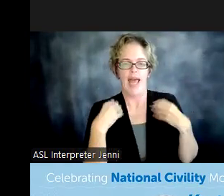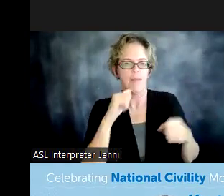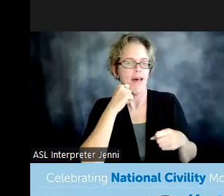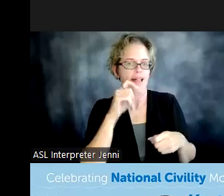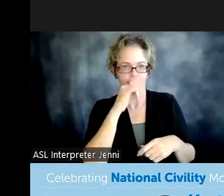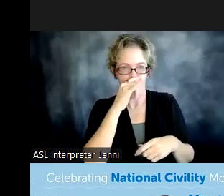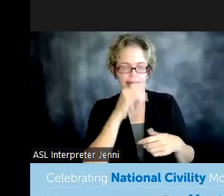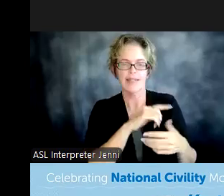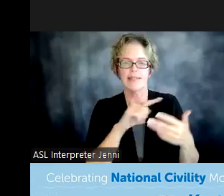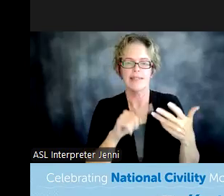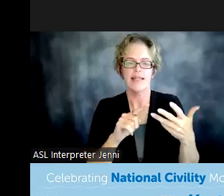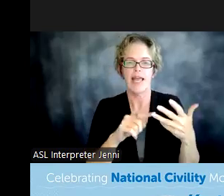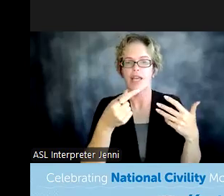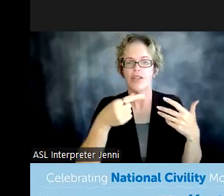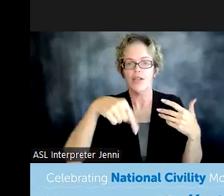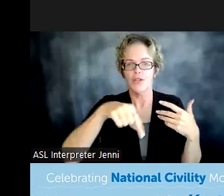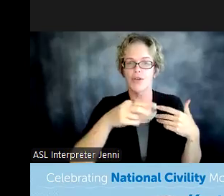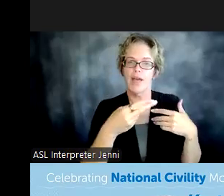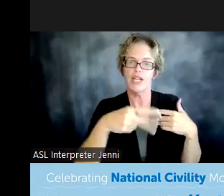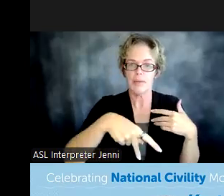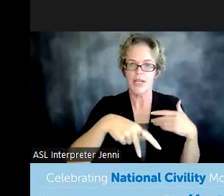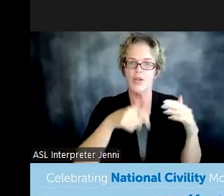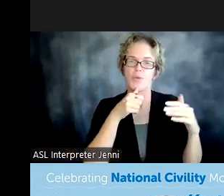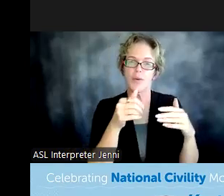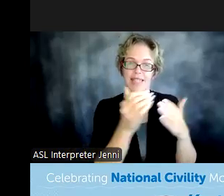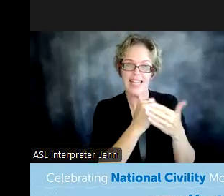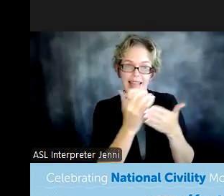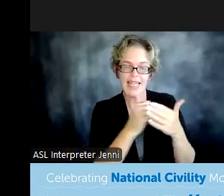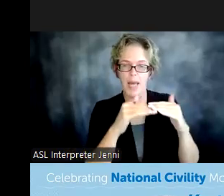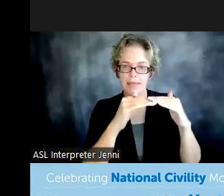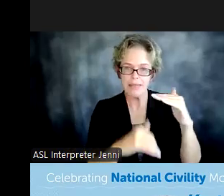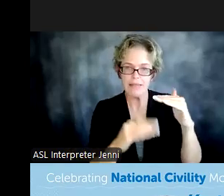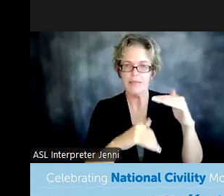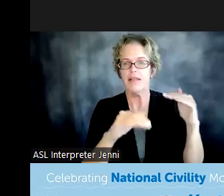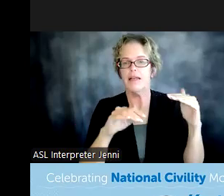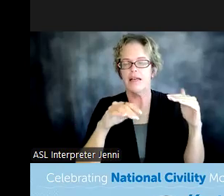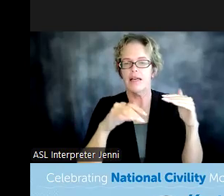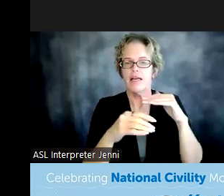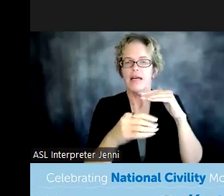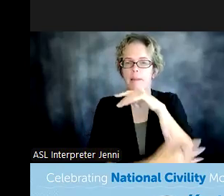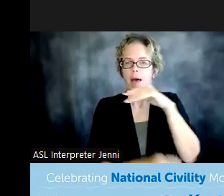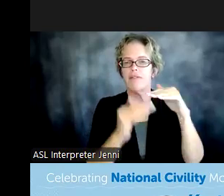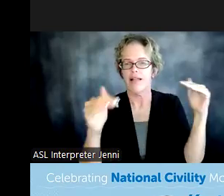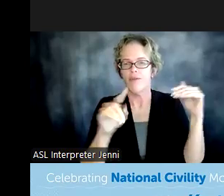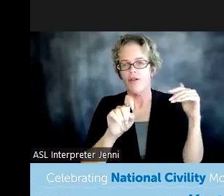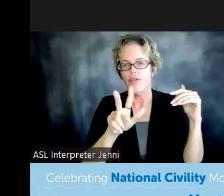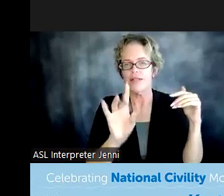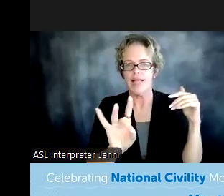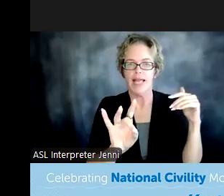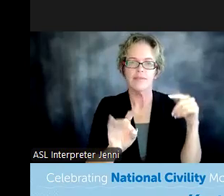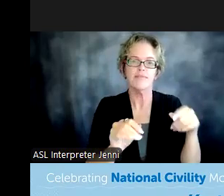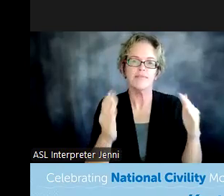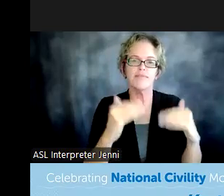at or under 138% of the FPL. So kind of an example of how this would go is each month HCA will identify the number of